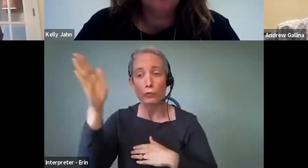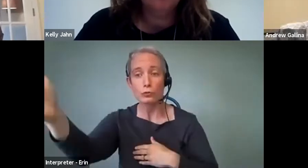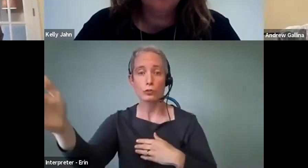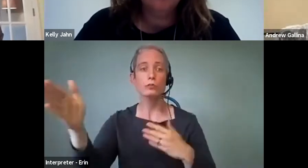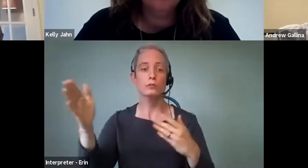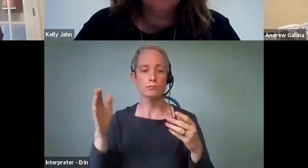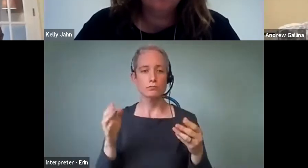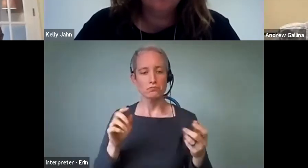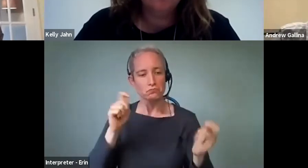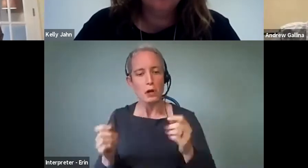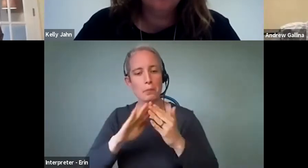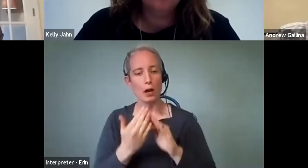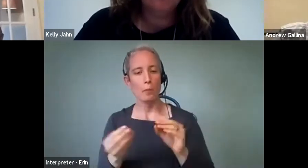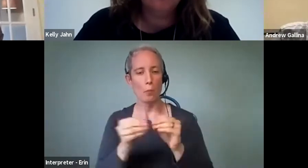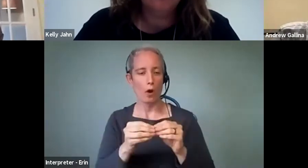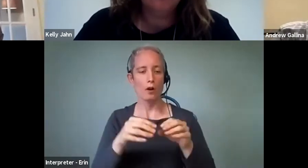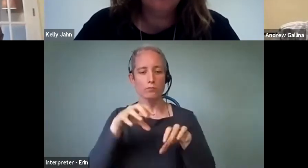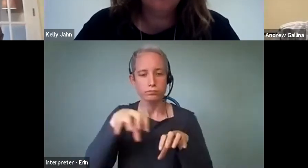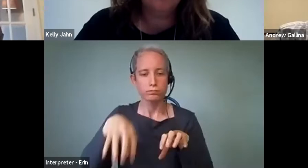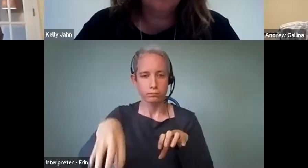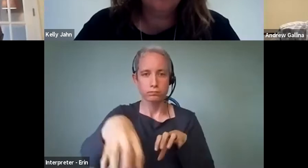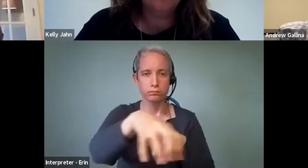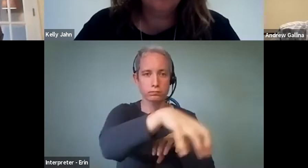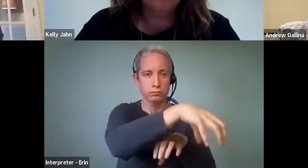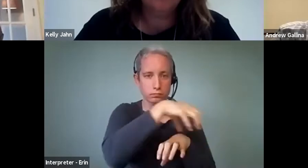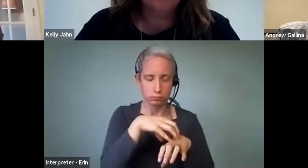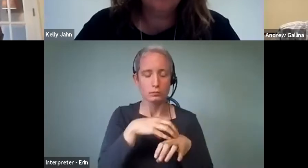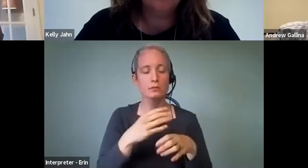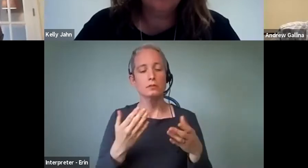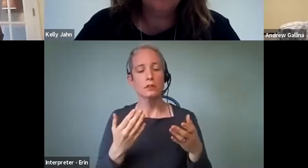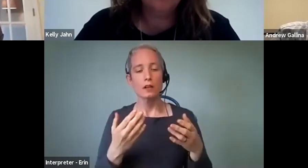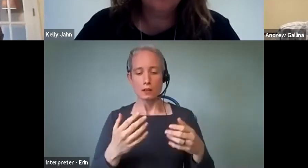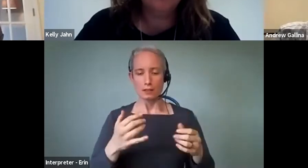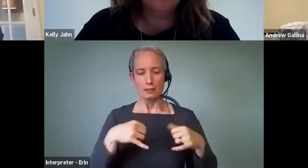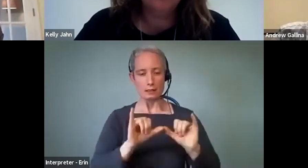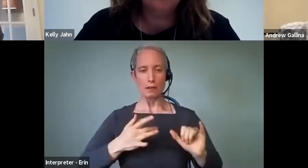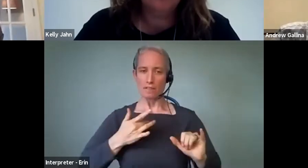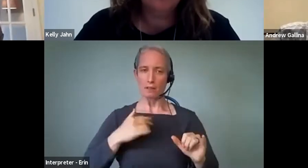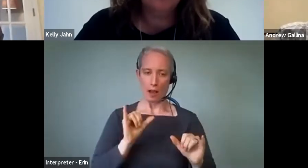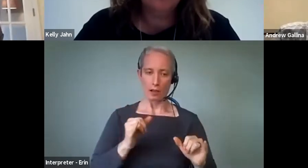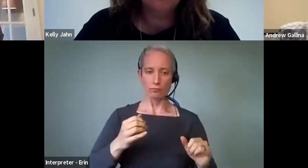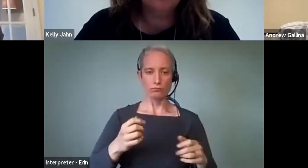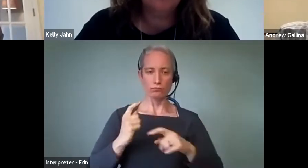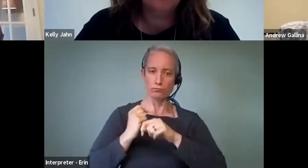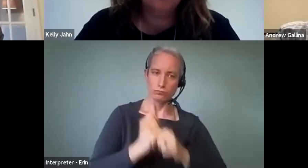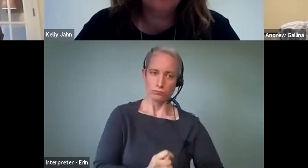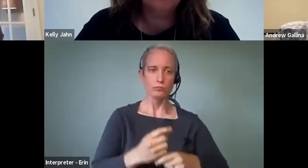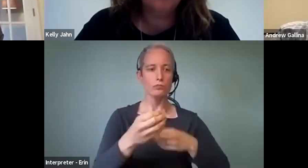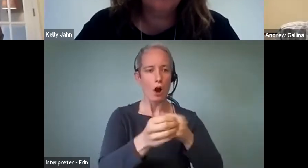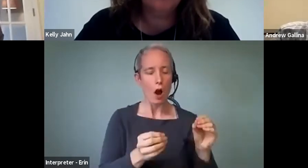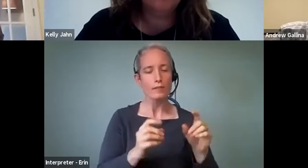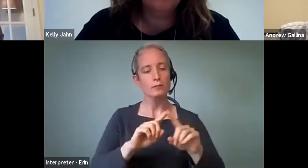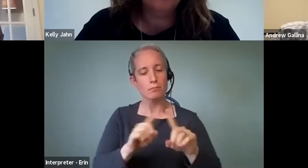really retain the essence of what the office spaces can really do, achieve, which is complex problem solving, collaboration,